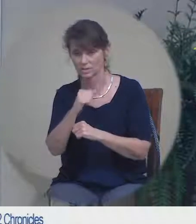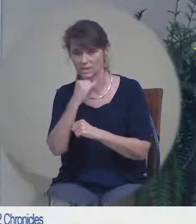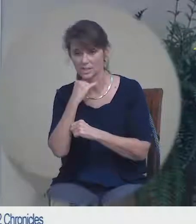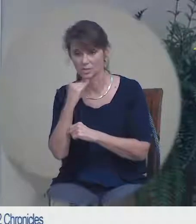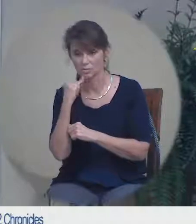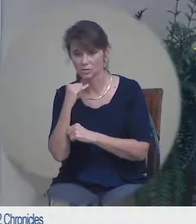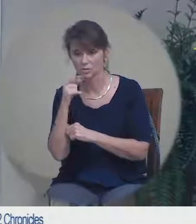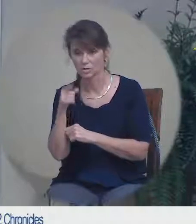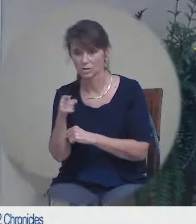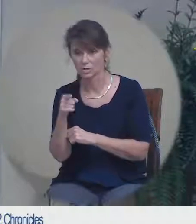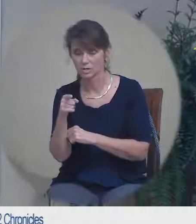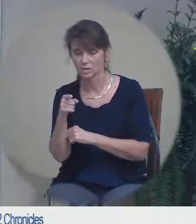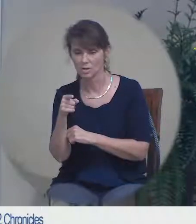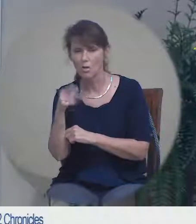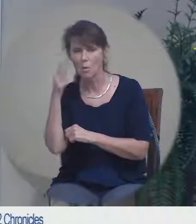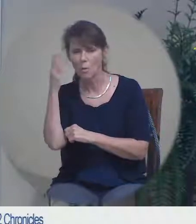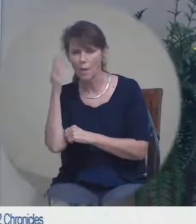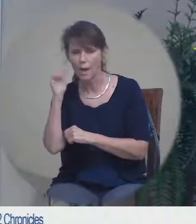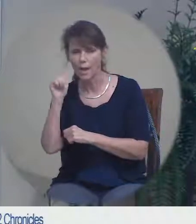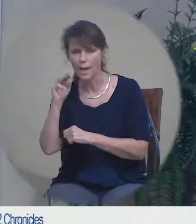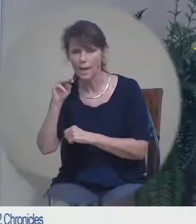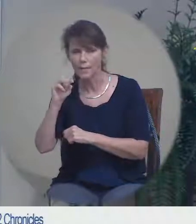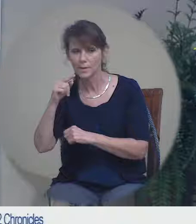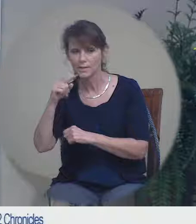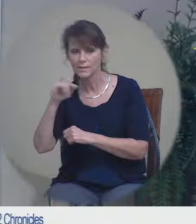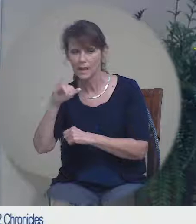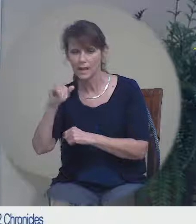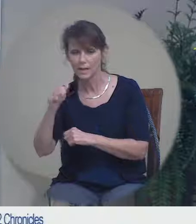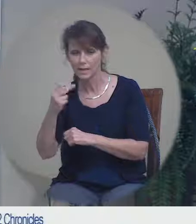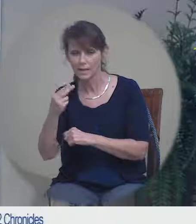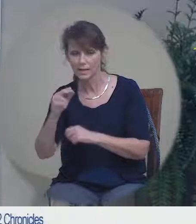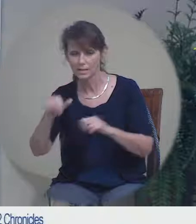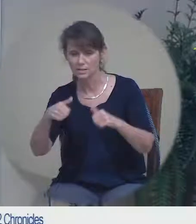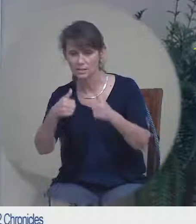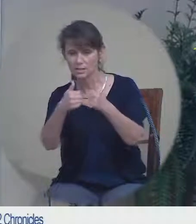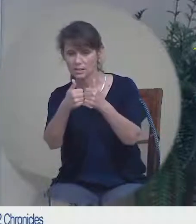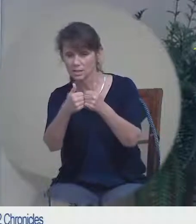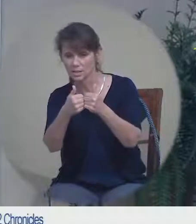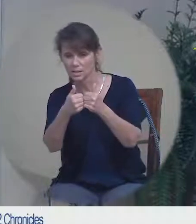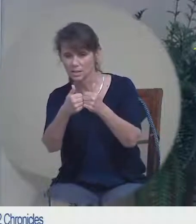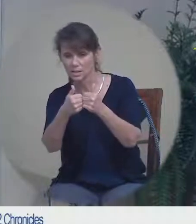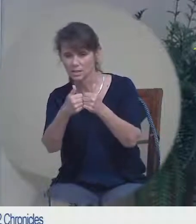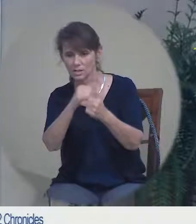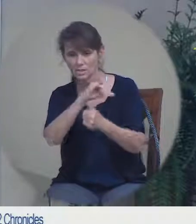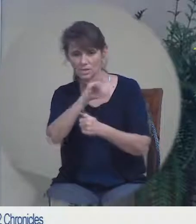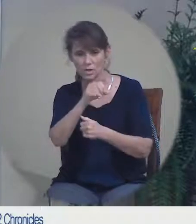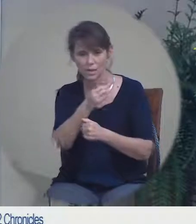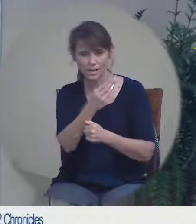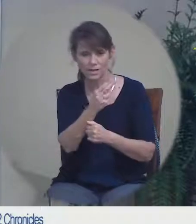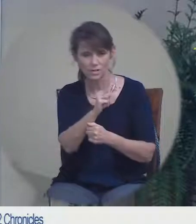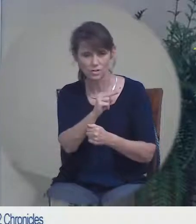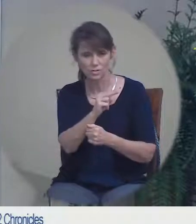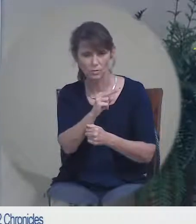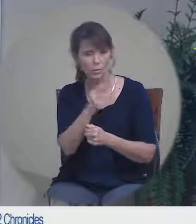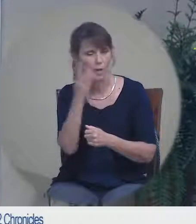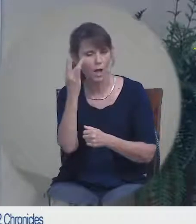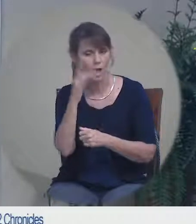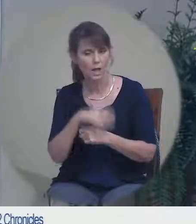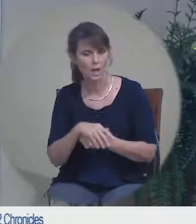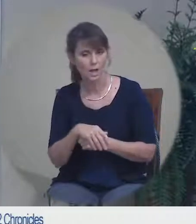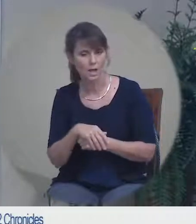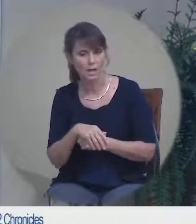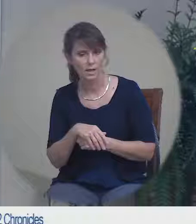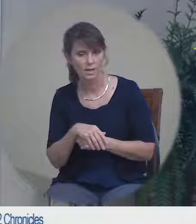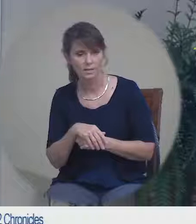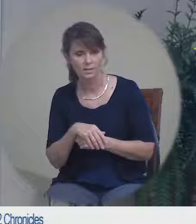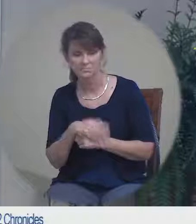why? Why would Amaziah challenge Joash? Did he just not like him? Well, there's a number of things in the text.